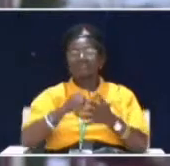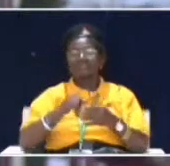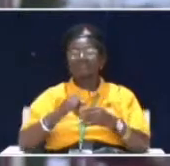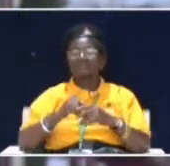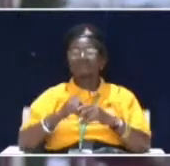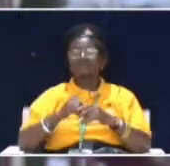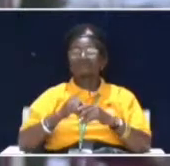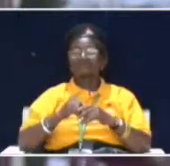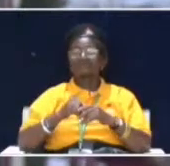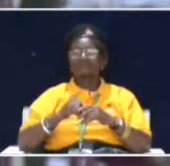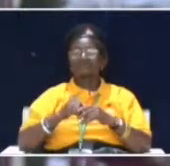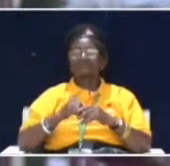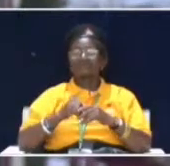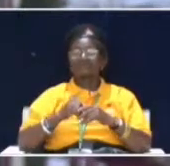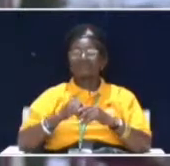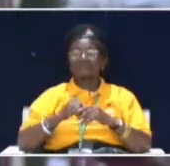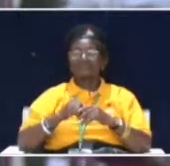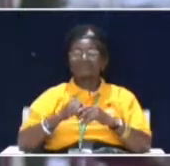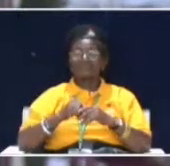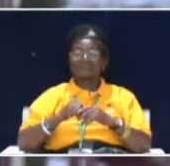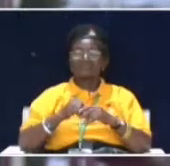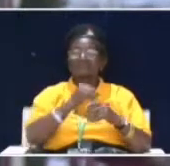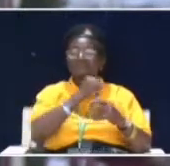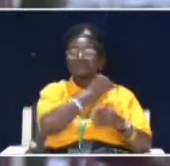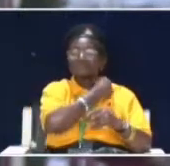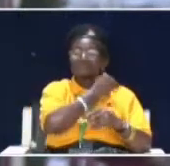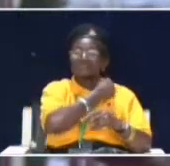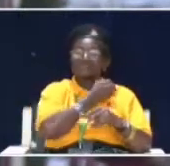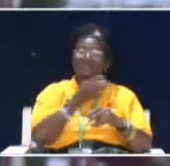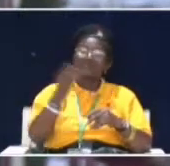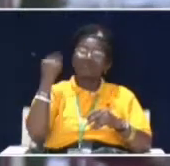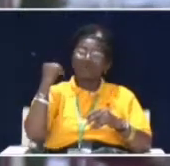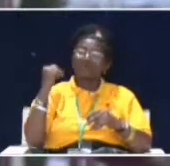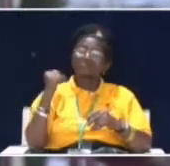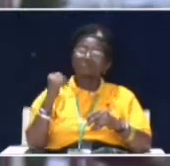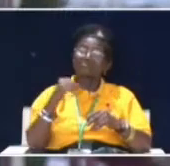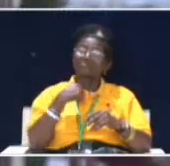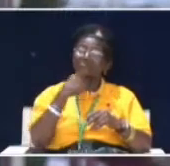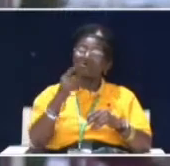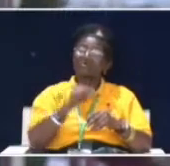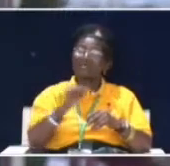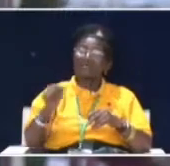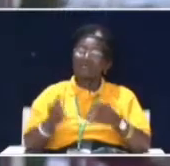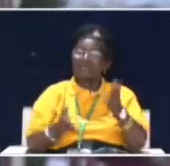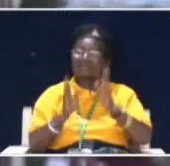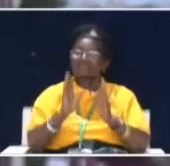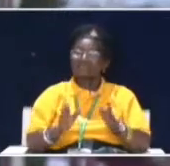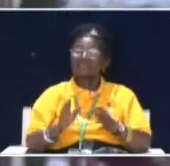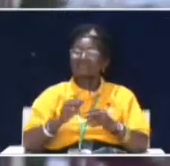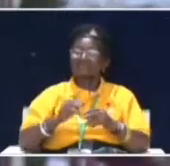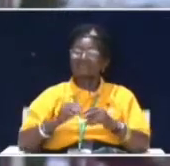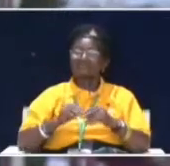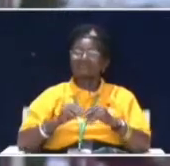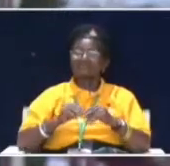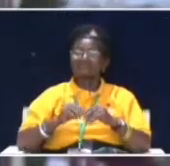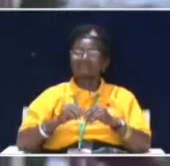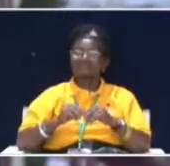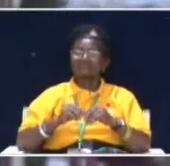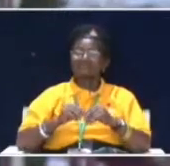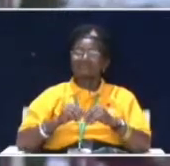lé olórí. Joseph was just a slave. Ẹrú lásán-làsán ni Joseph.